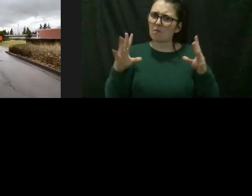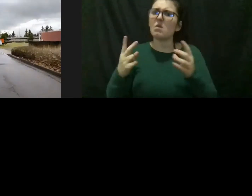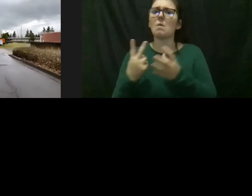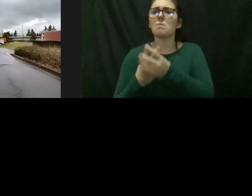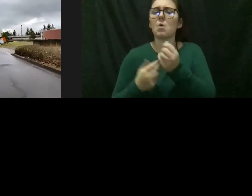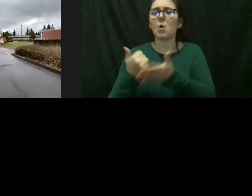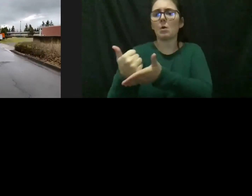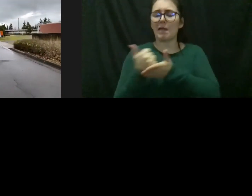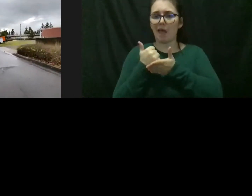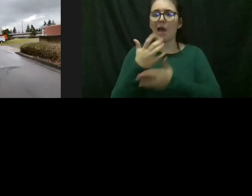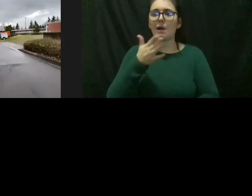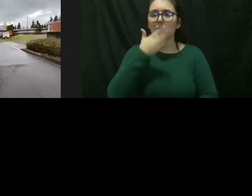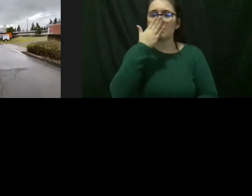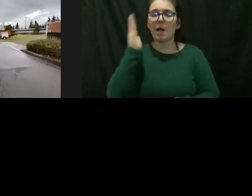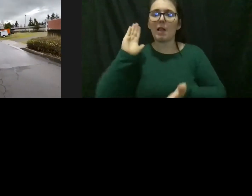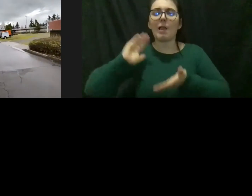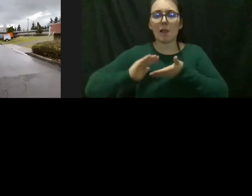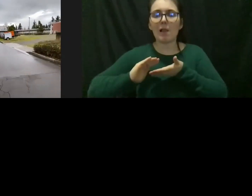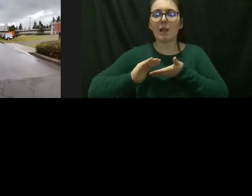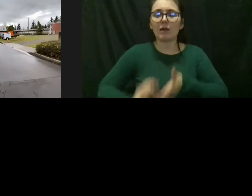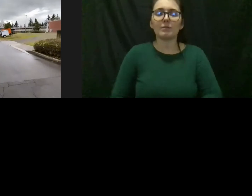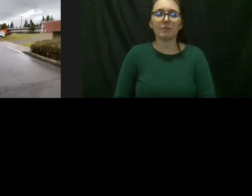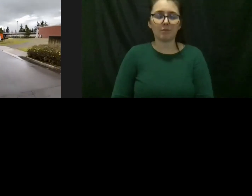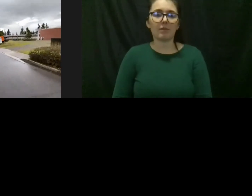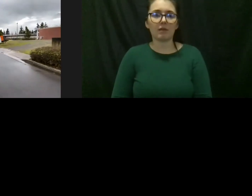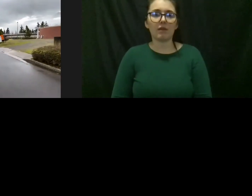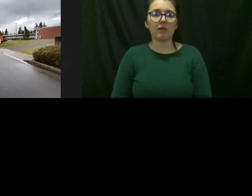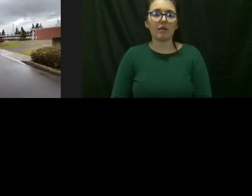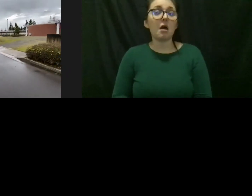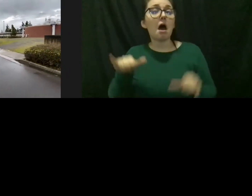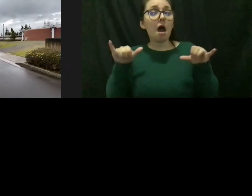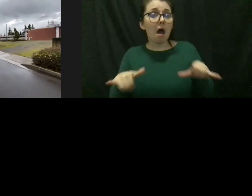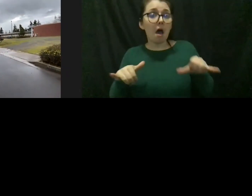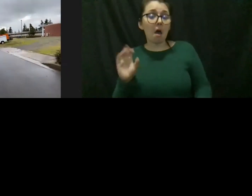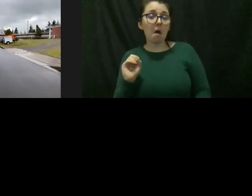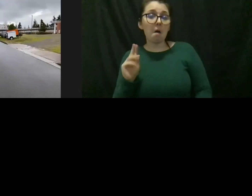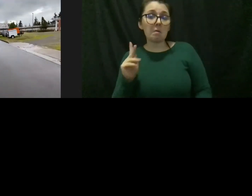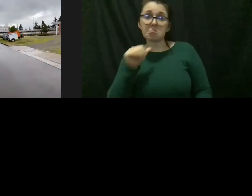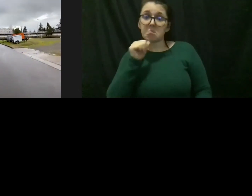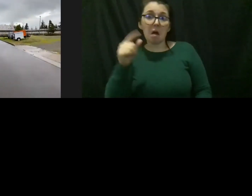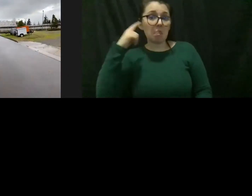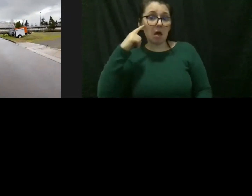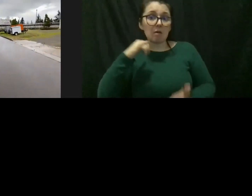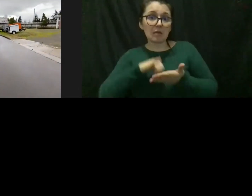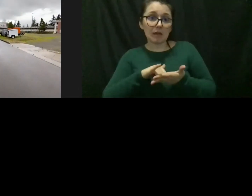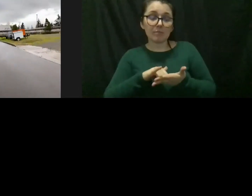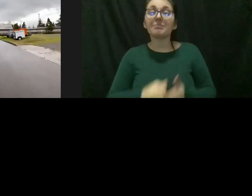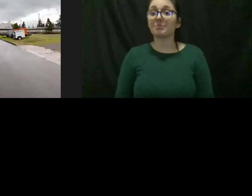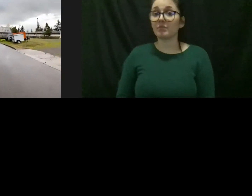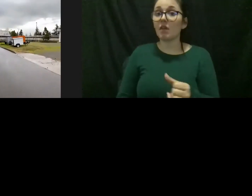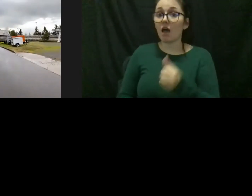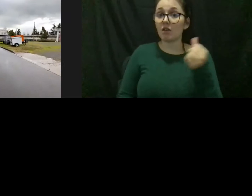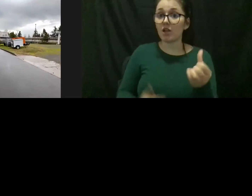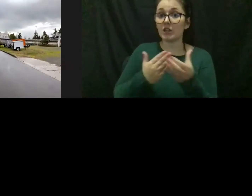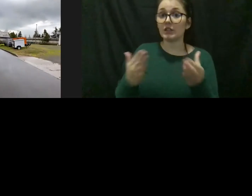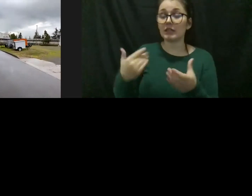Okay. Is because the biofilter and the structures being covered. Okay. The other thing from this, which we'll talk